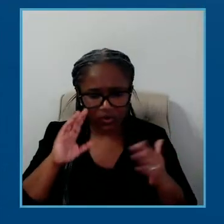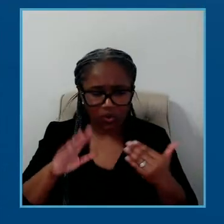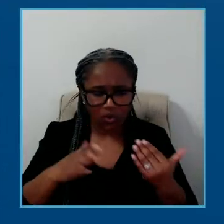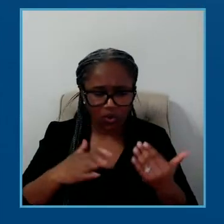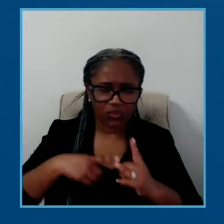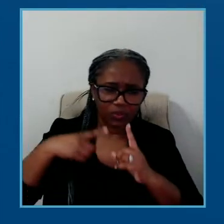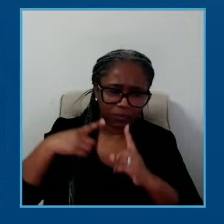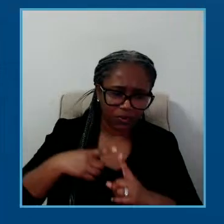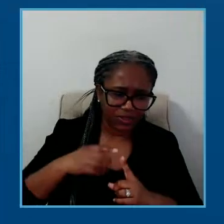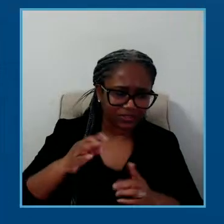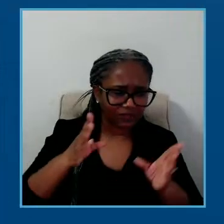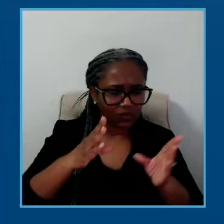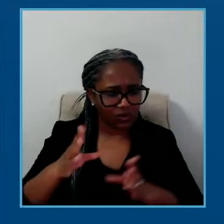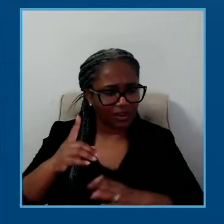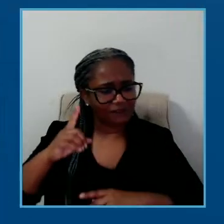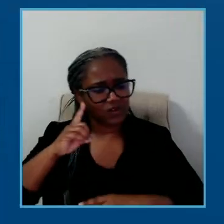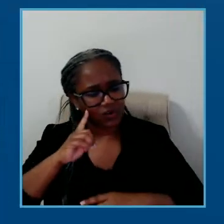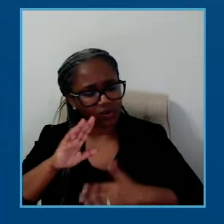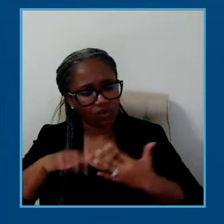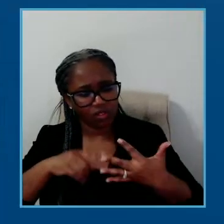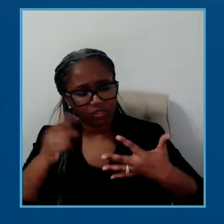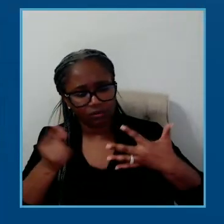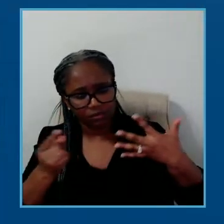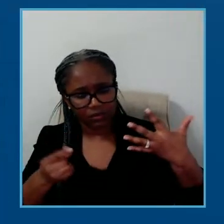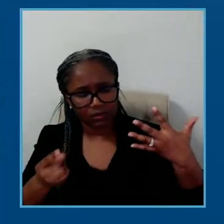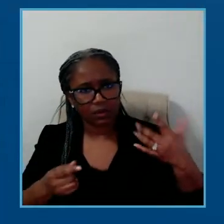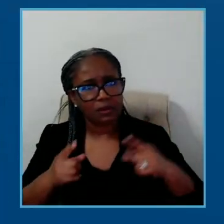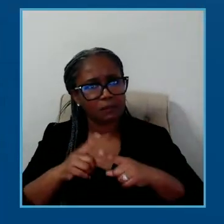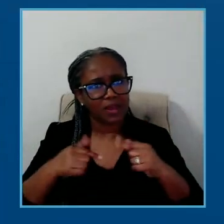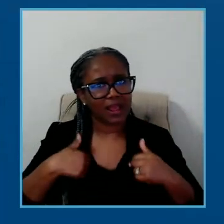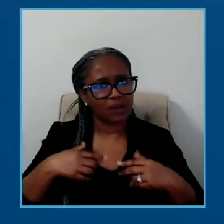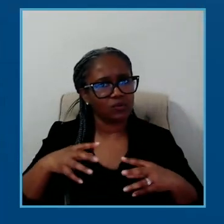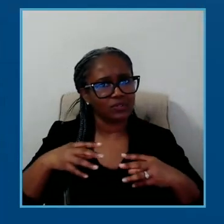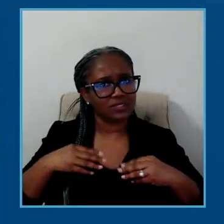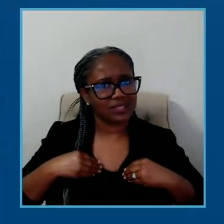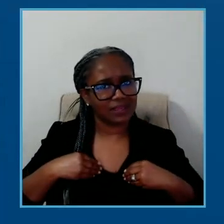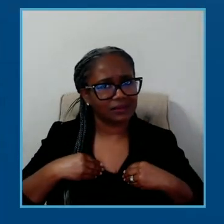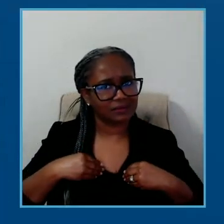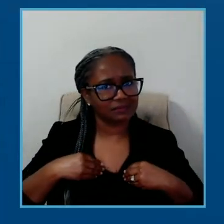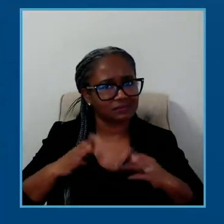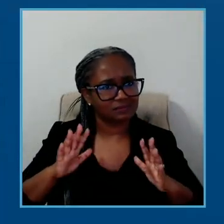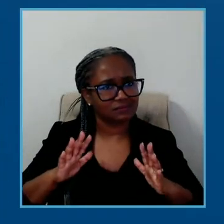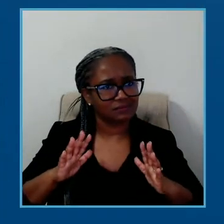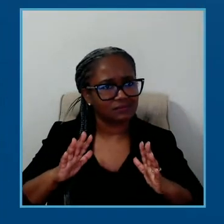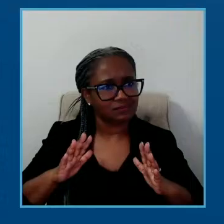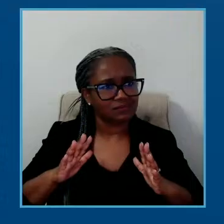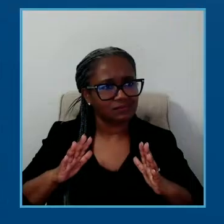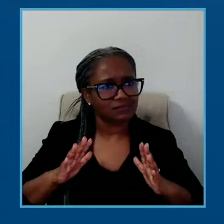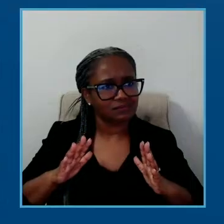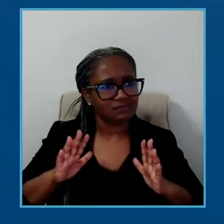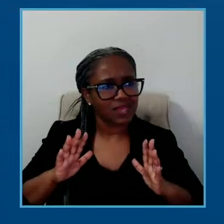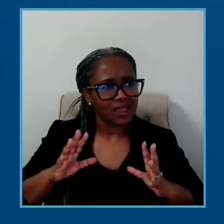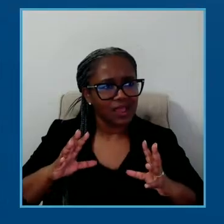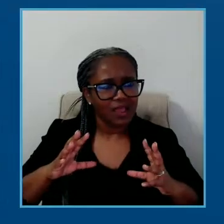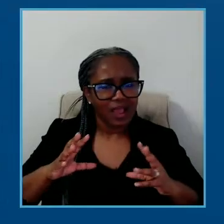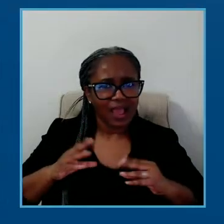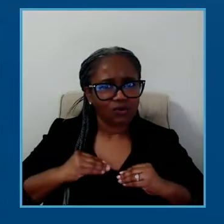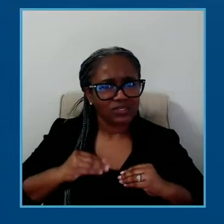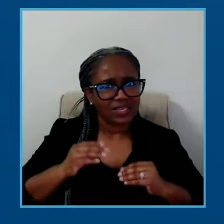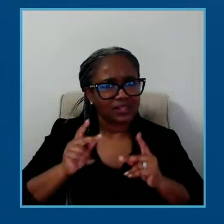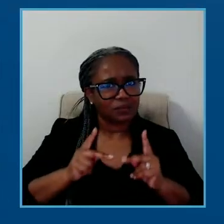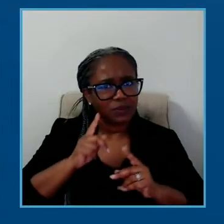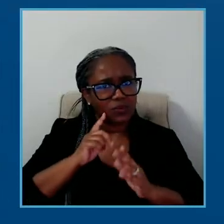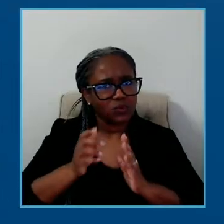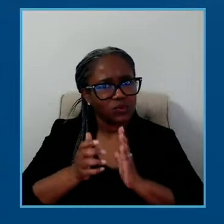to somebody that's a parliamentarian in Utah for 7 years. I'm going to take people who are expert in this